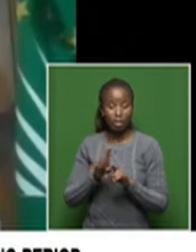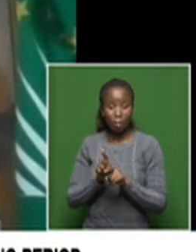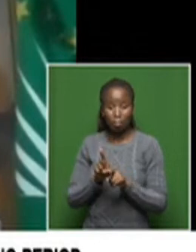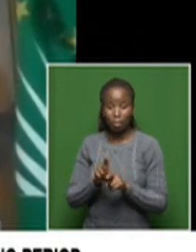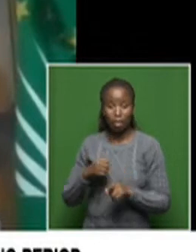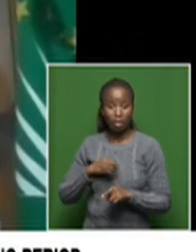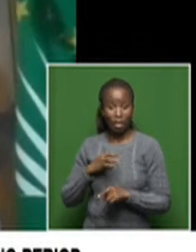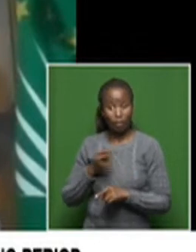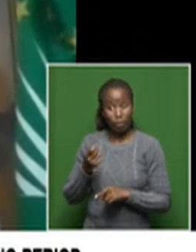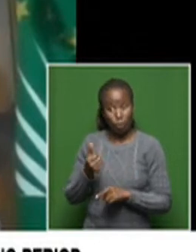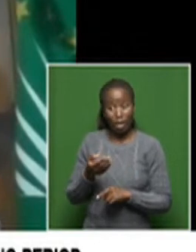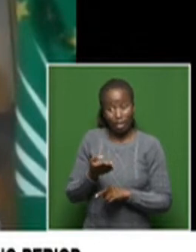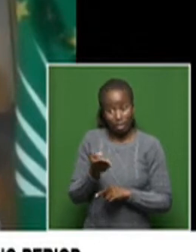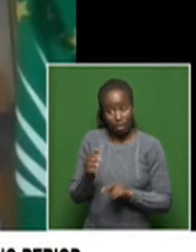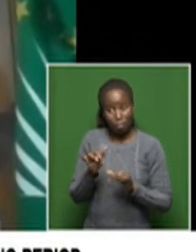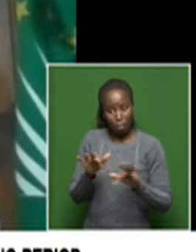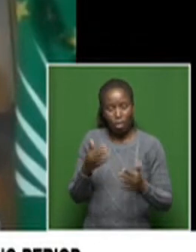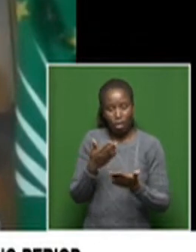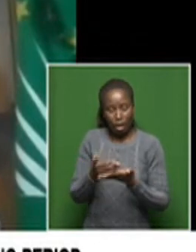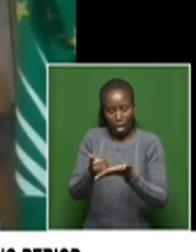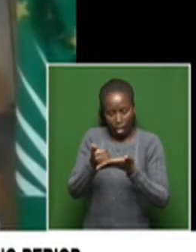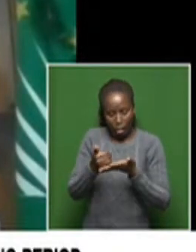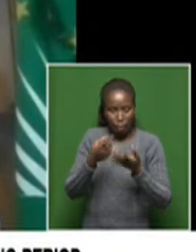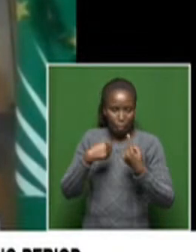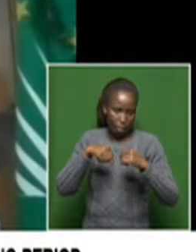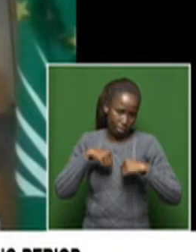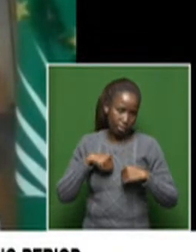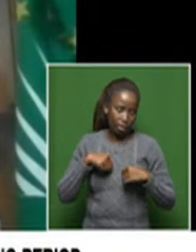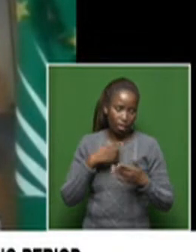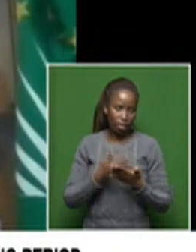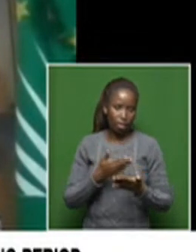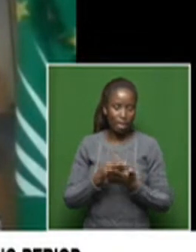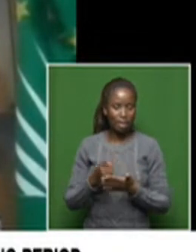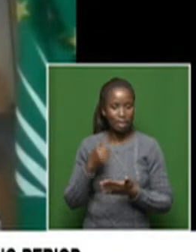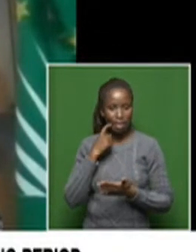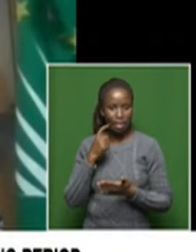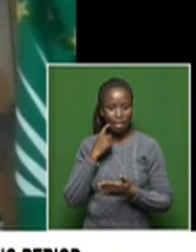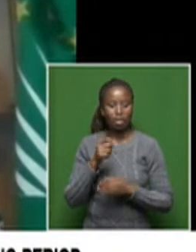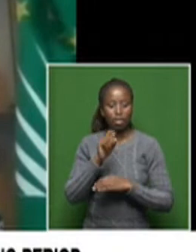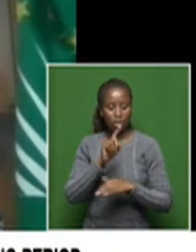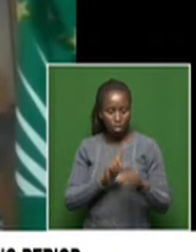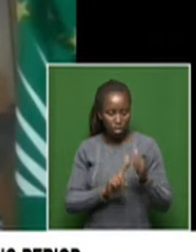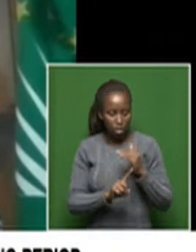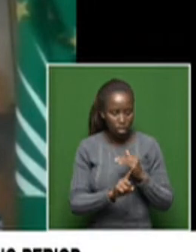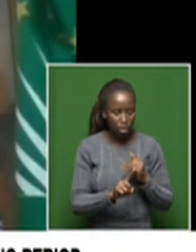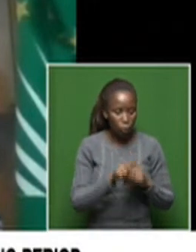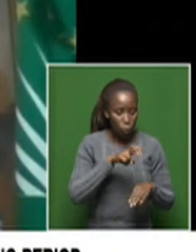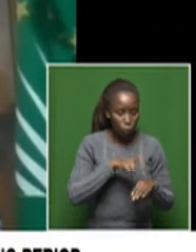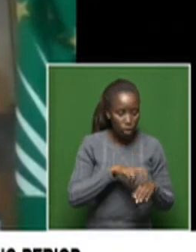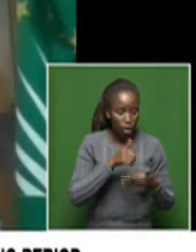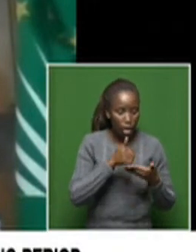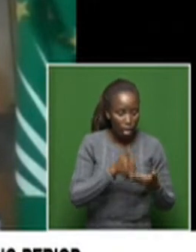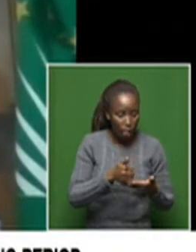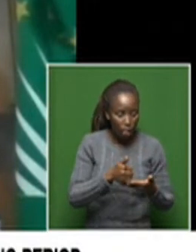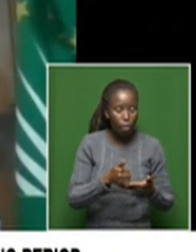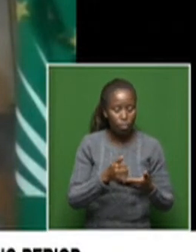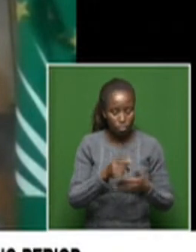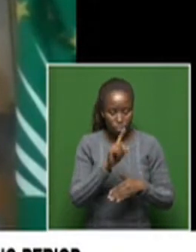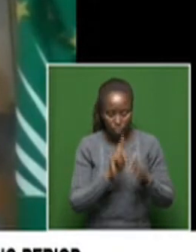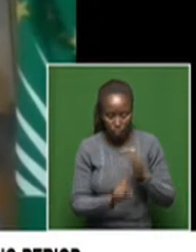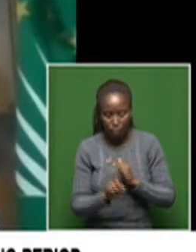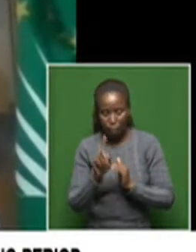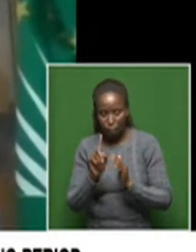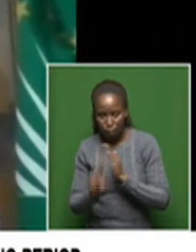will assist us in terms of moving into the hospitals, into the areas where we need healthcare practitioners to assist us